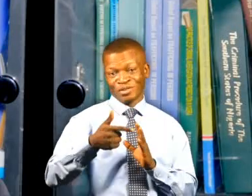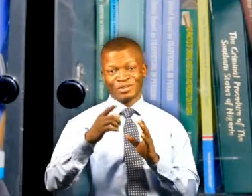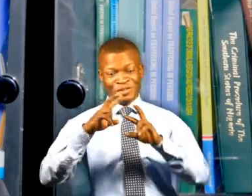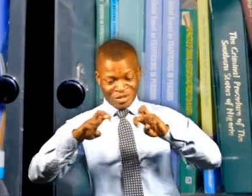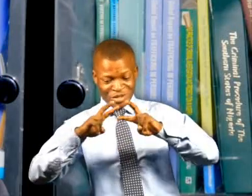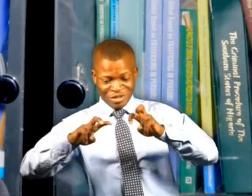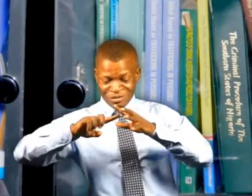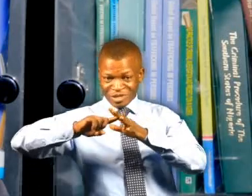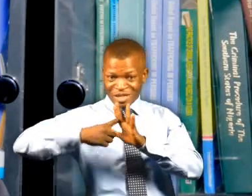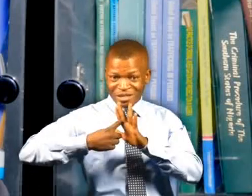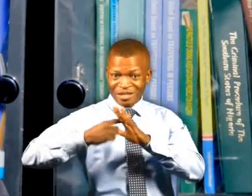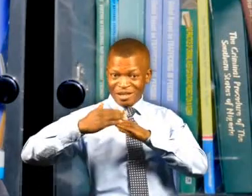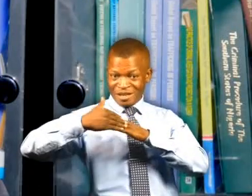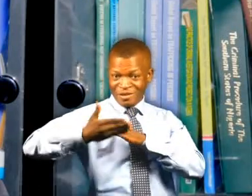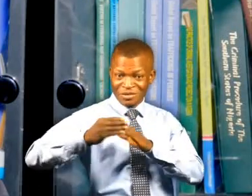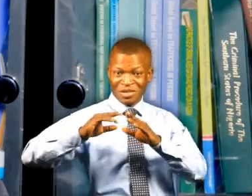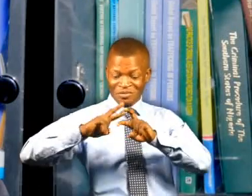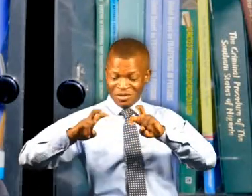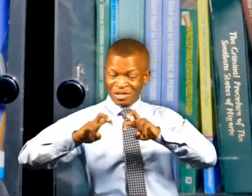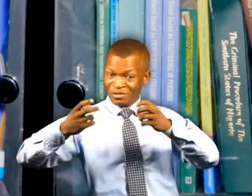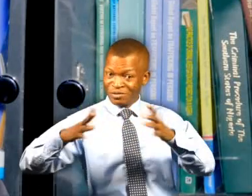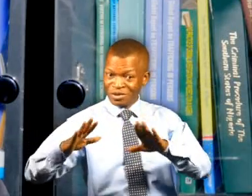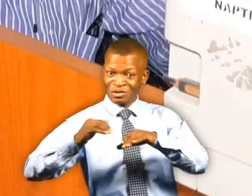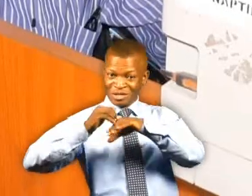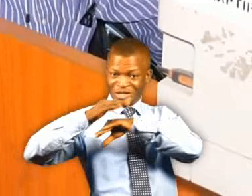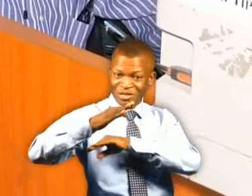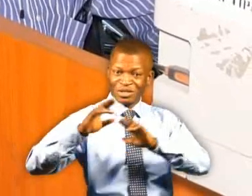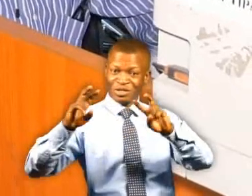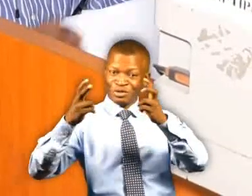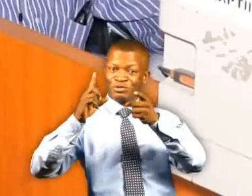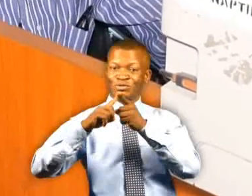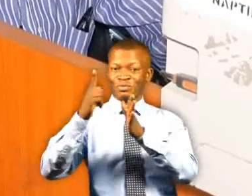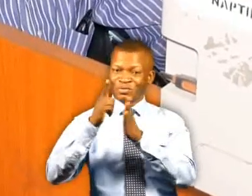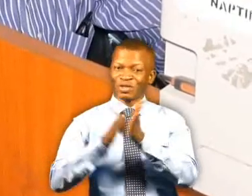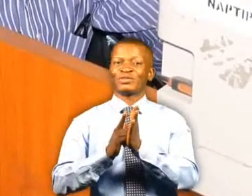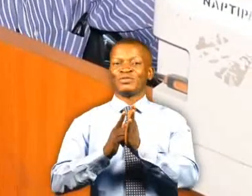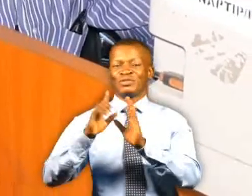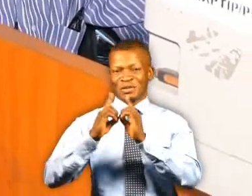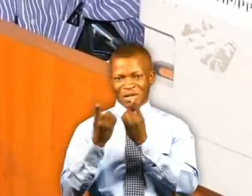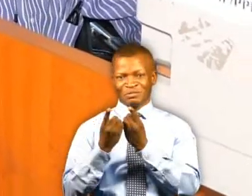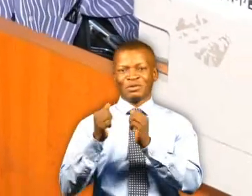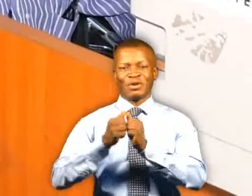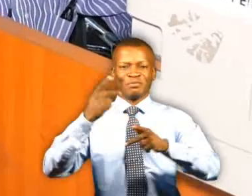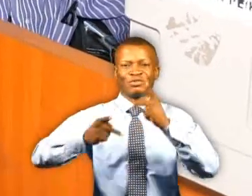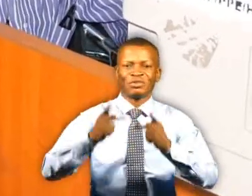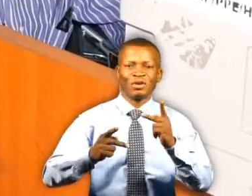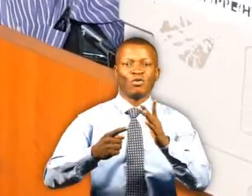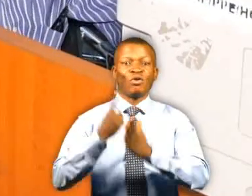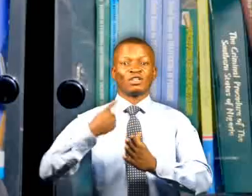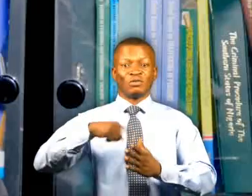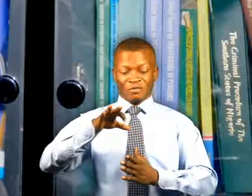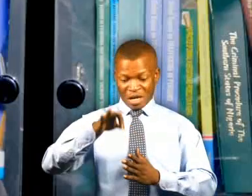Then investigation will commence. After investigation, then they forward the case to legal and prosecution for